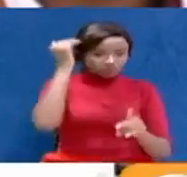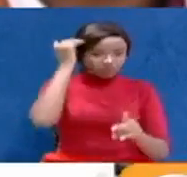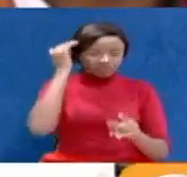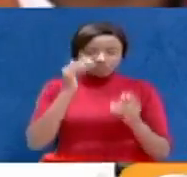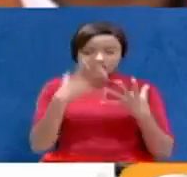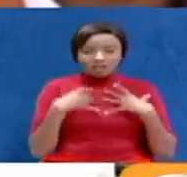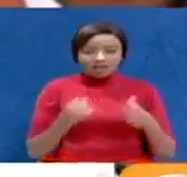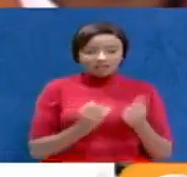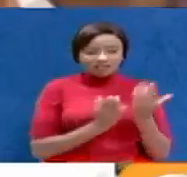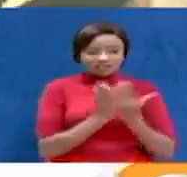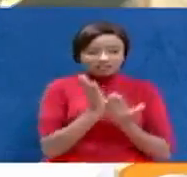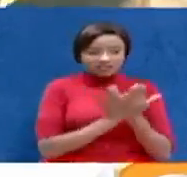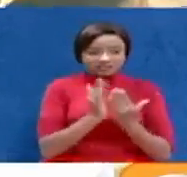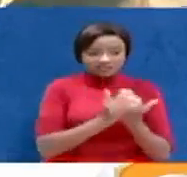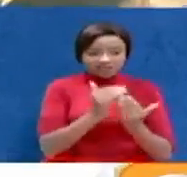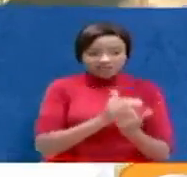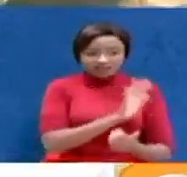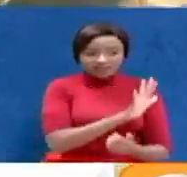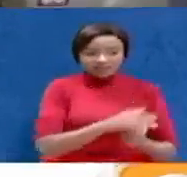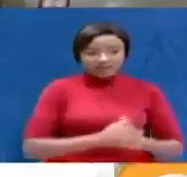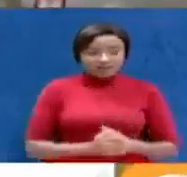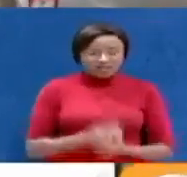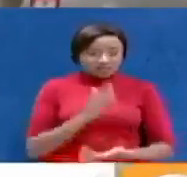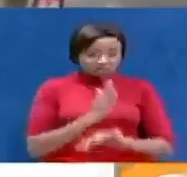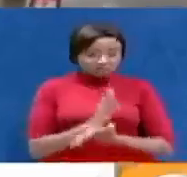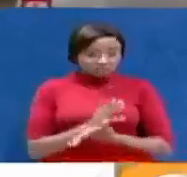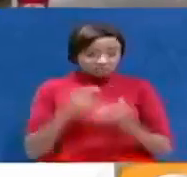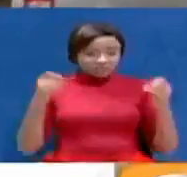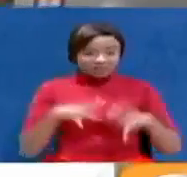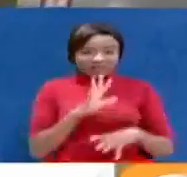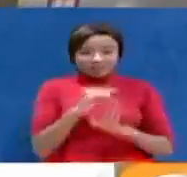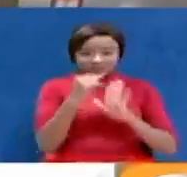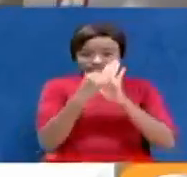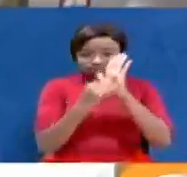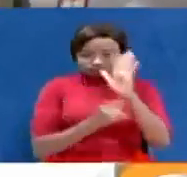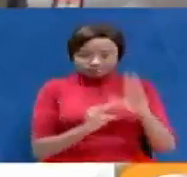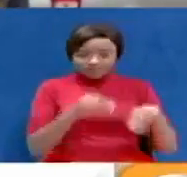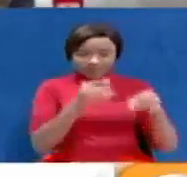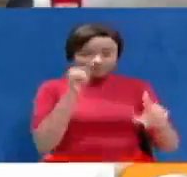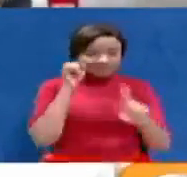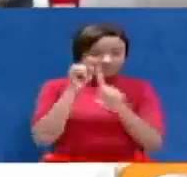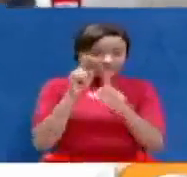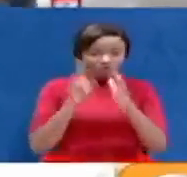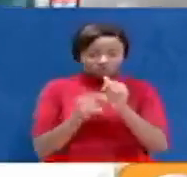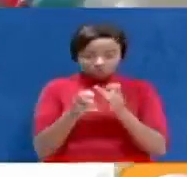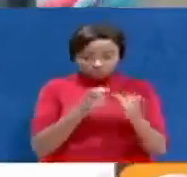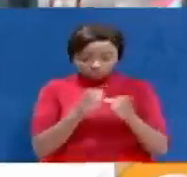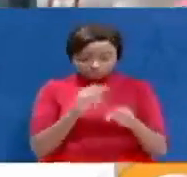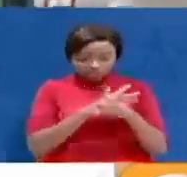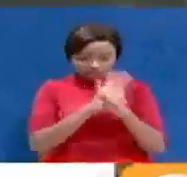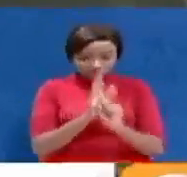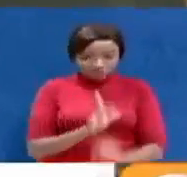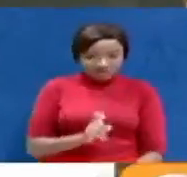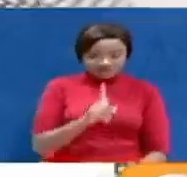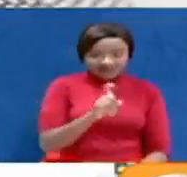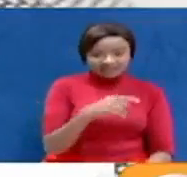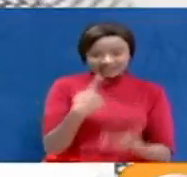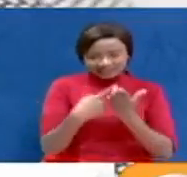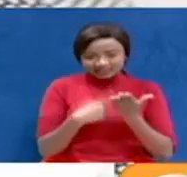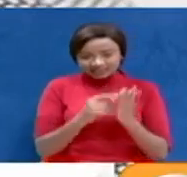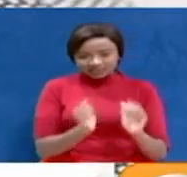in our health facilities. However, it is the guidelines set by the government as measures to contain the virus that have been the subject of debate in the